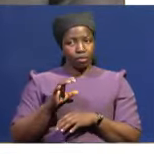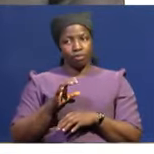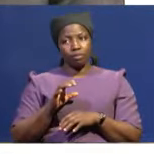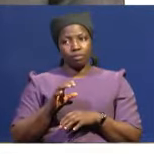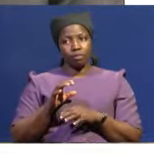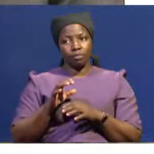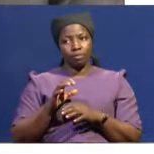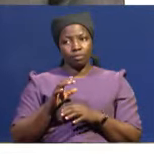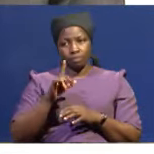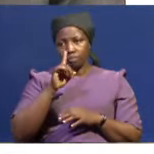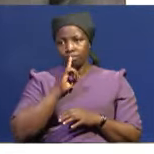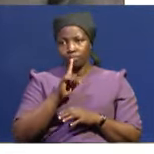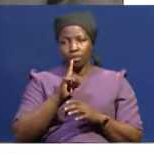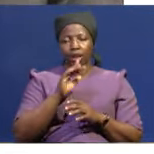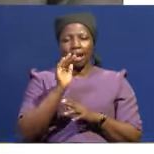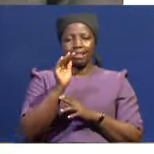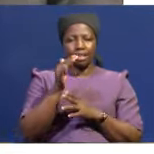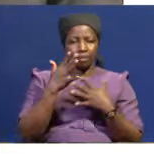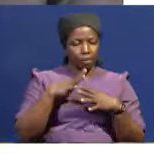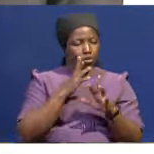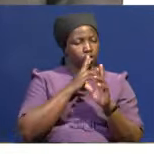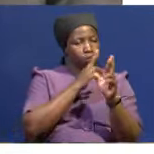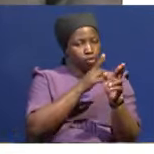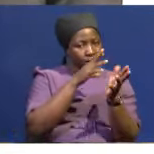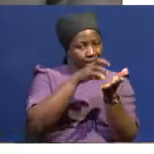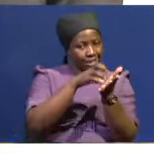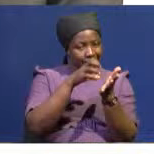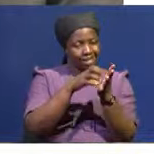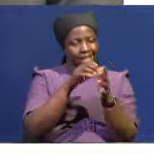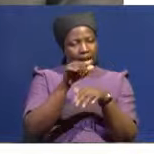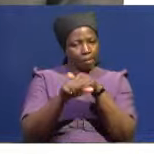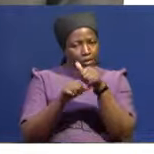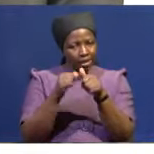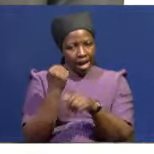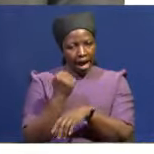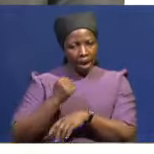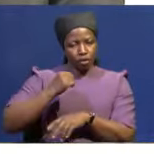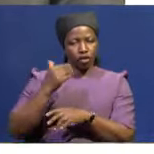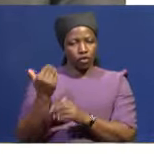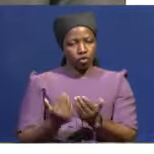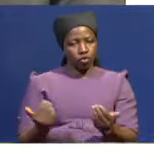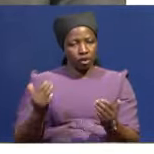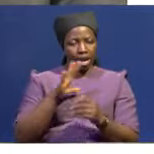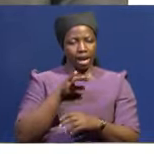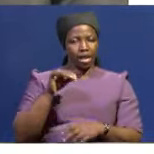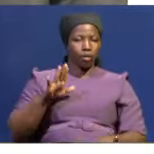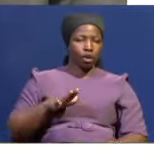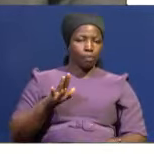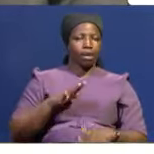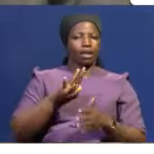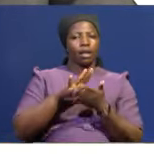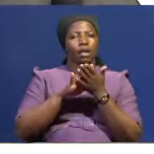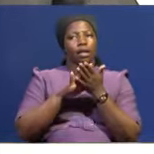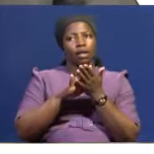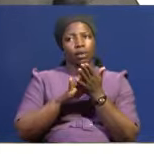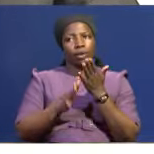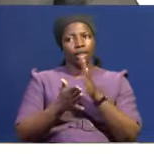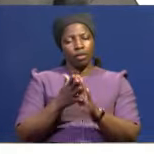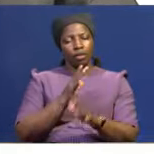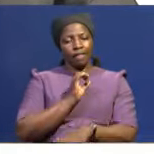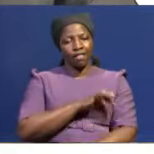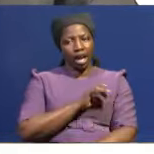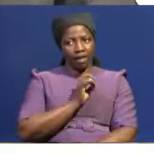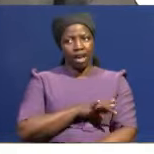cases of abuse against children and women without any fear. 115 cases of sexual abuse of